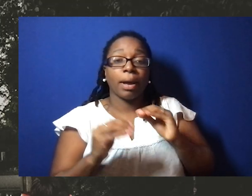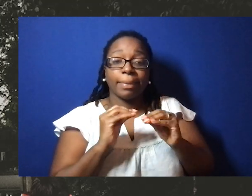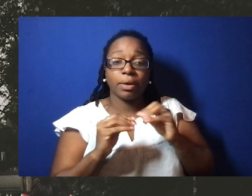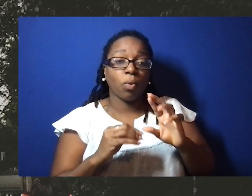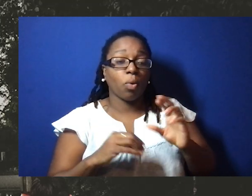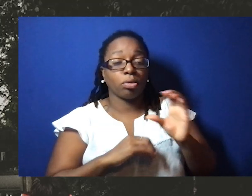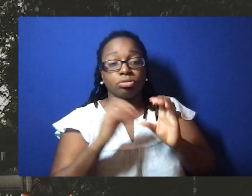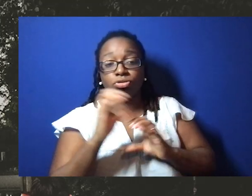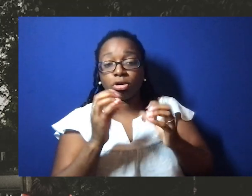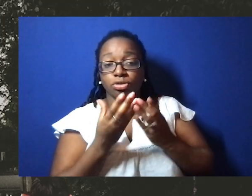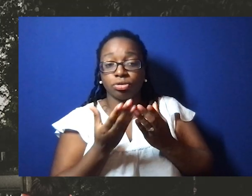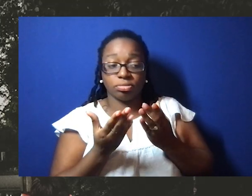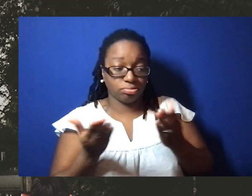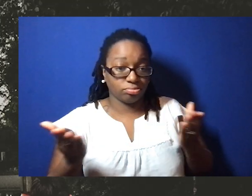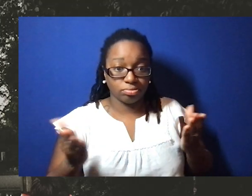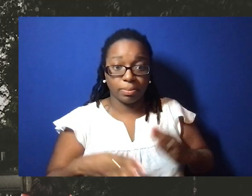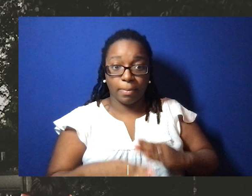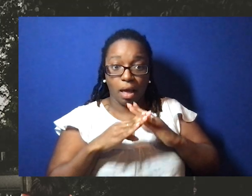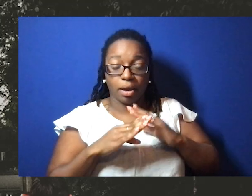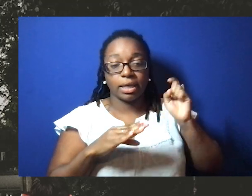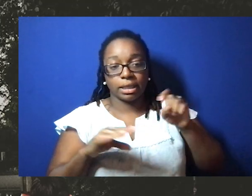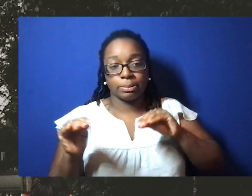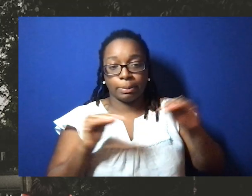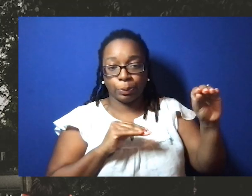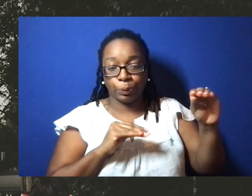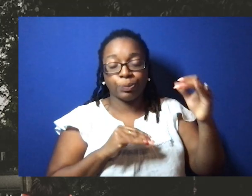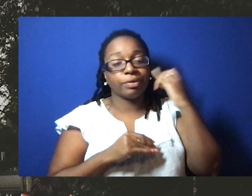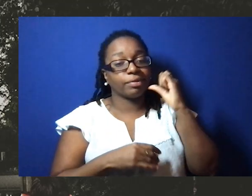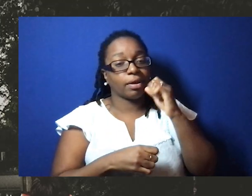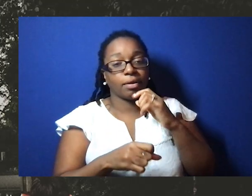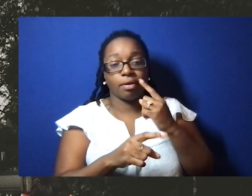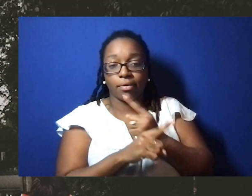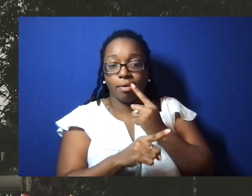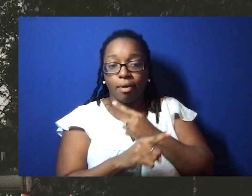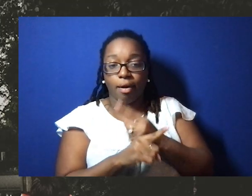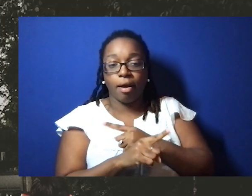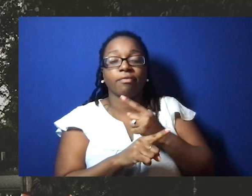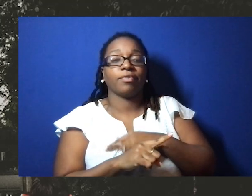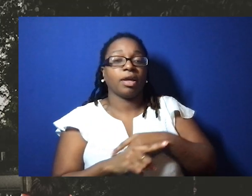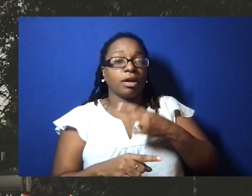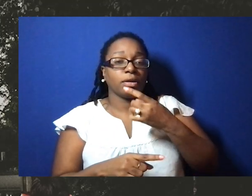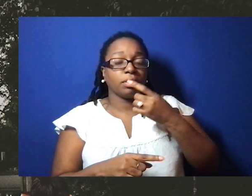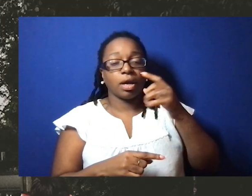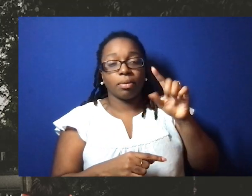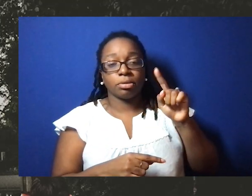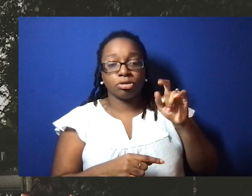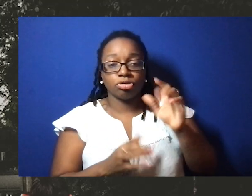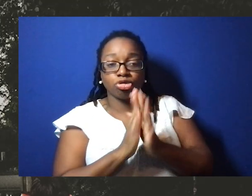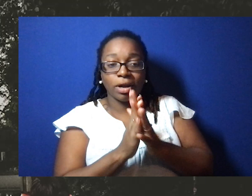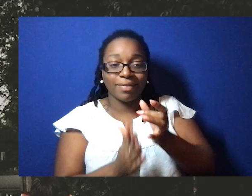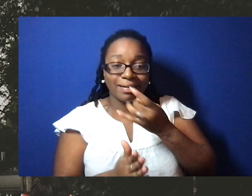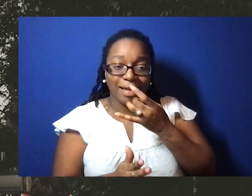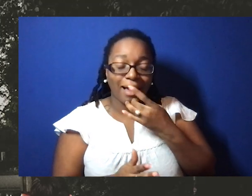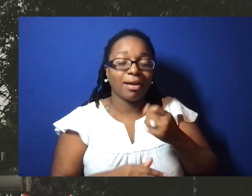construction materials, are in the way, move them. If there are not adequate traffic lights or pedestrian crosswalks,